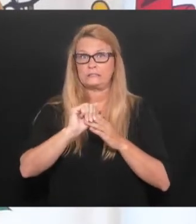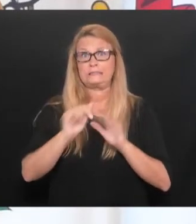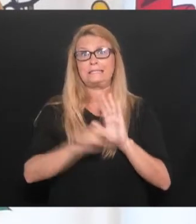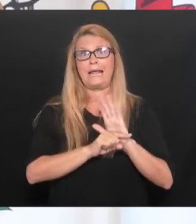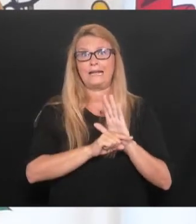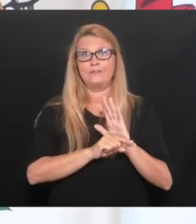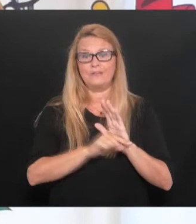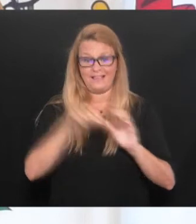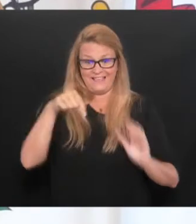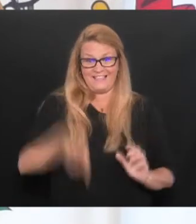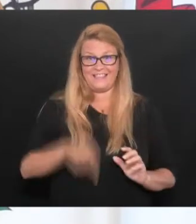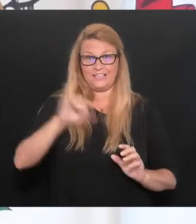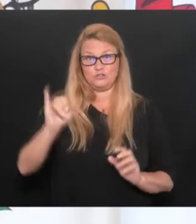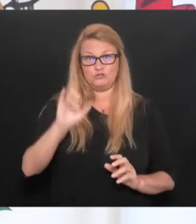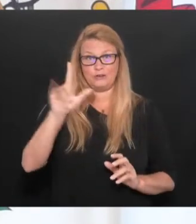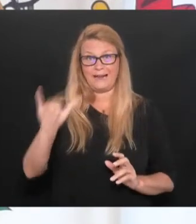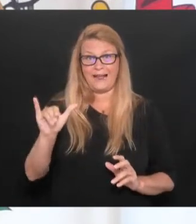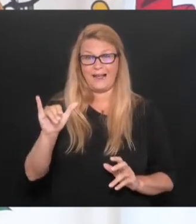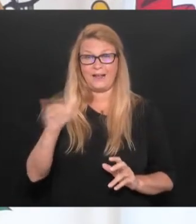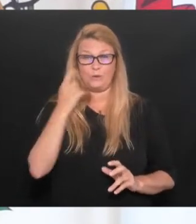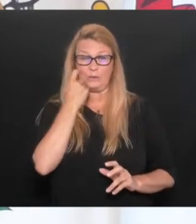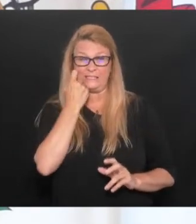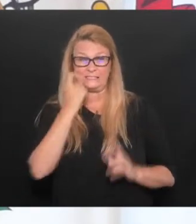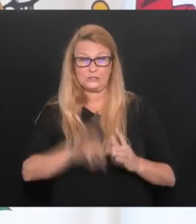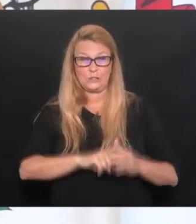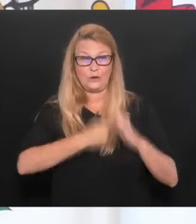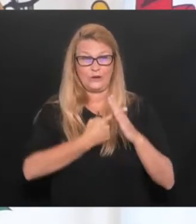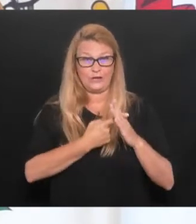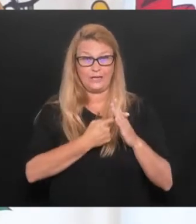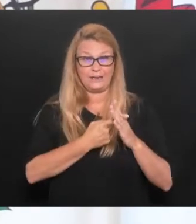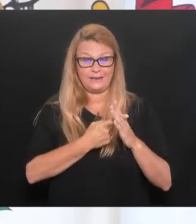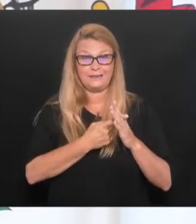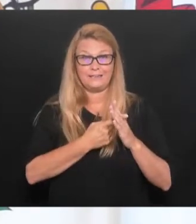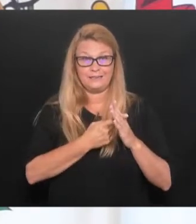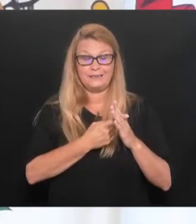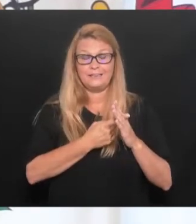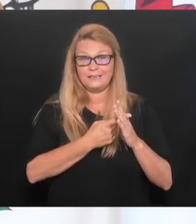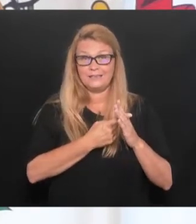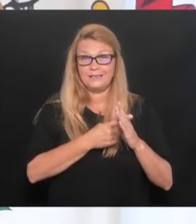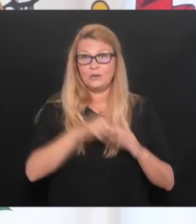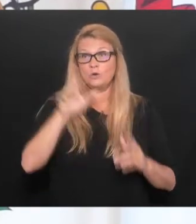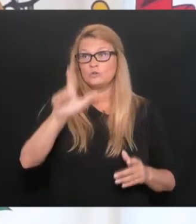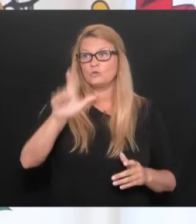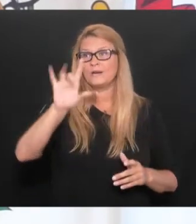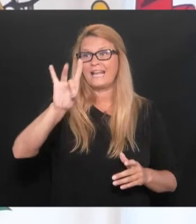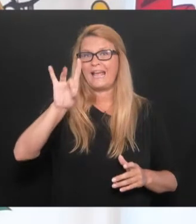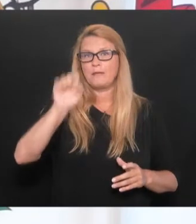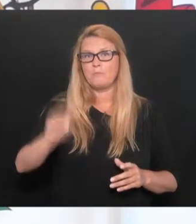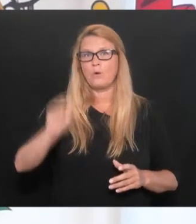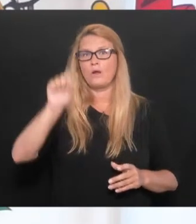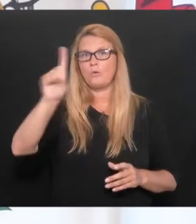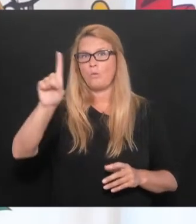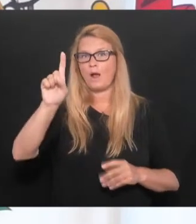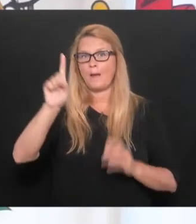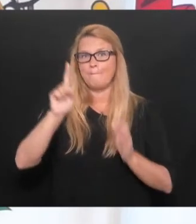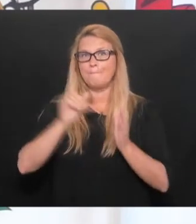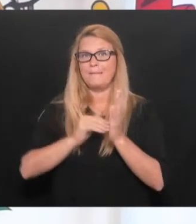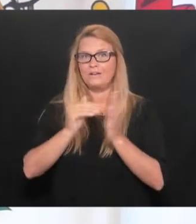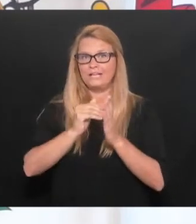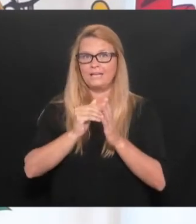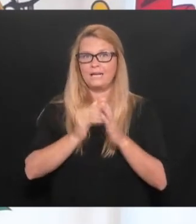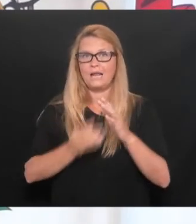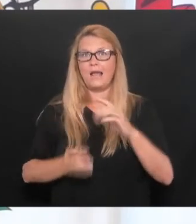This July, we just started off and concluded July 28.1 million above